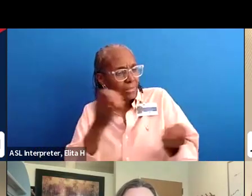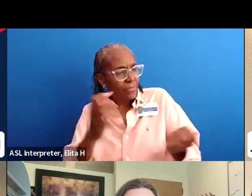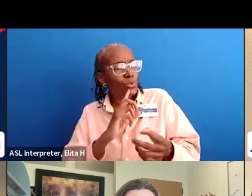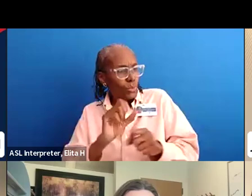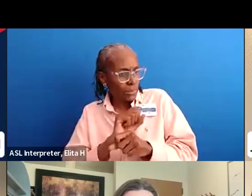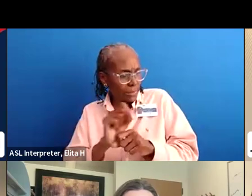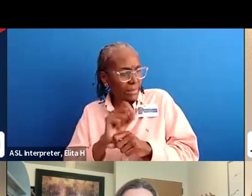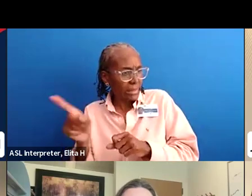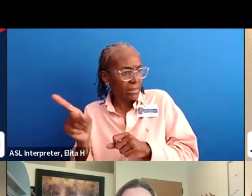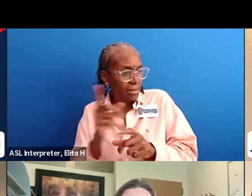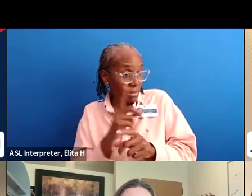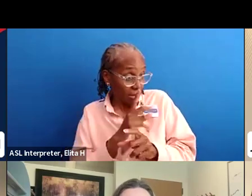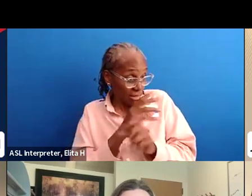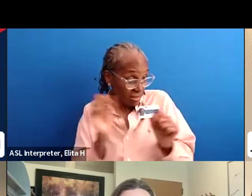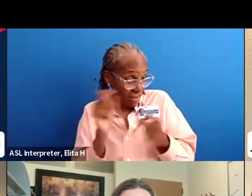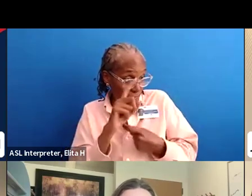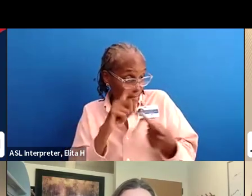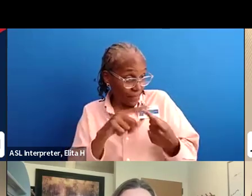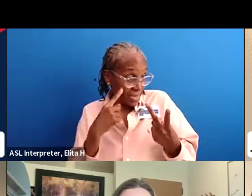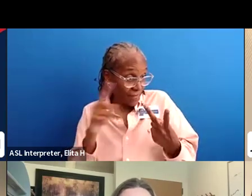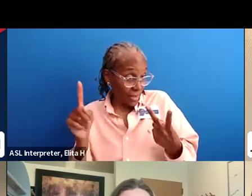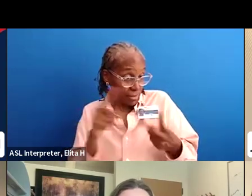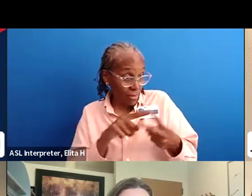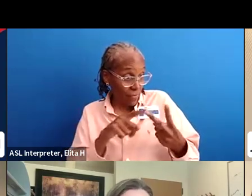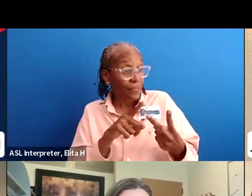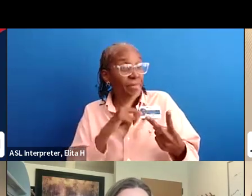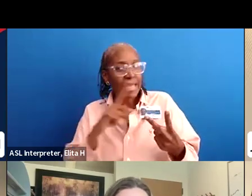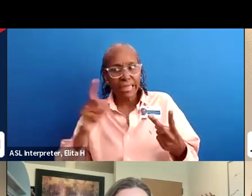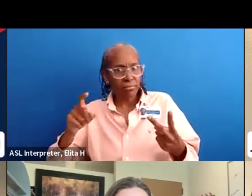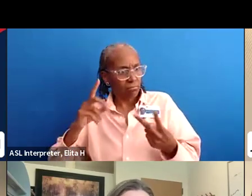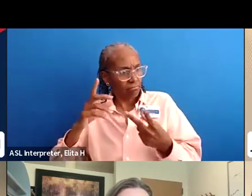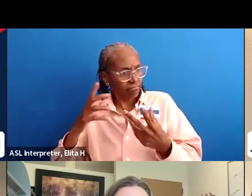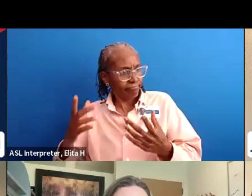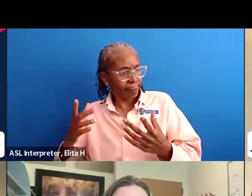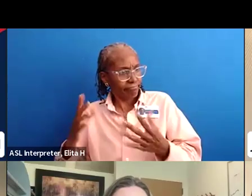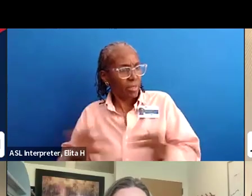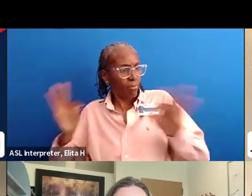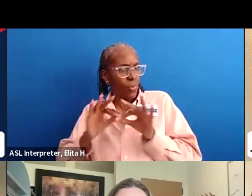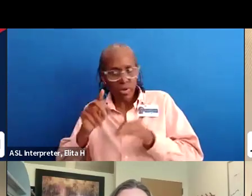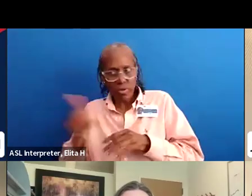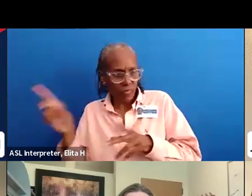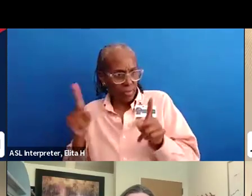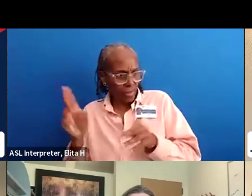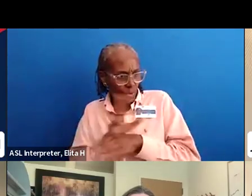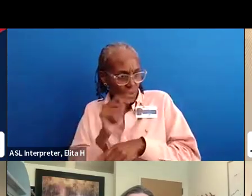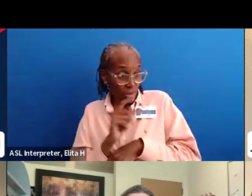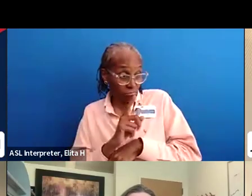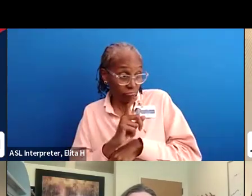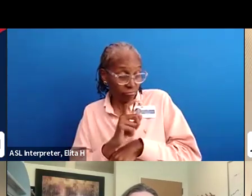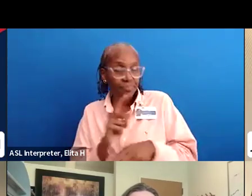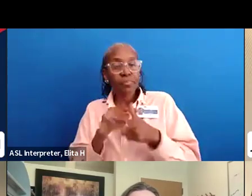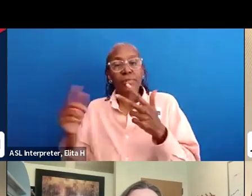actually safe, it's effective, and it's meaningful for for the people who are using it. And